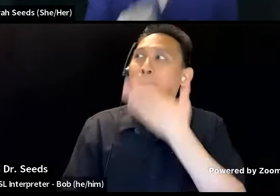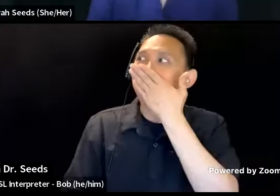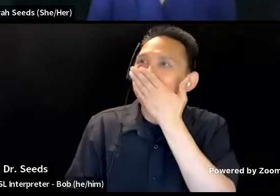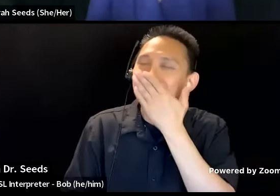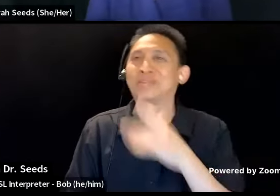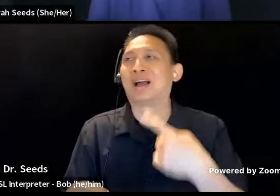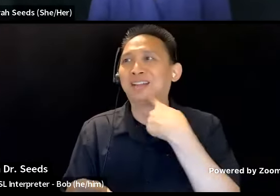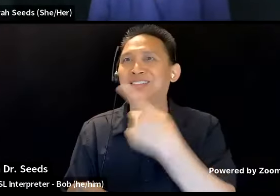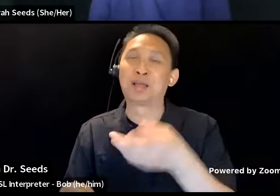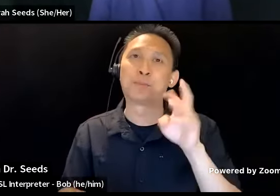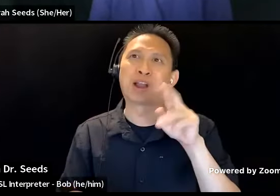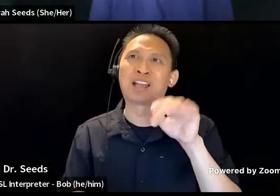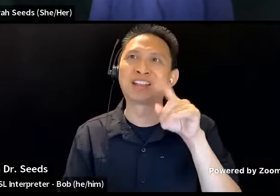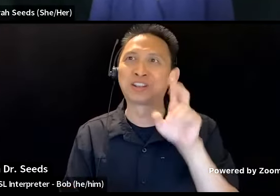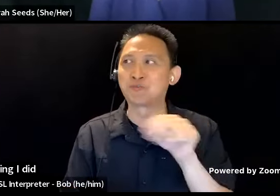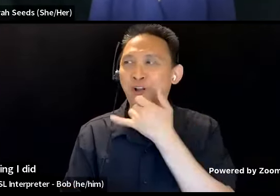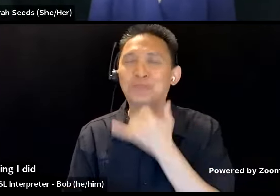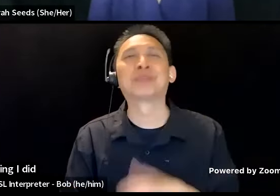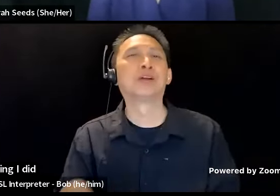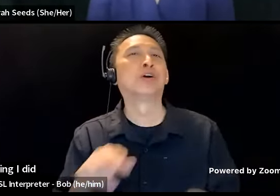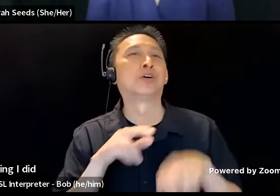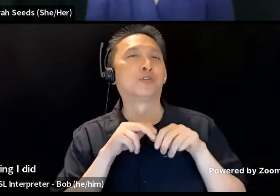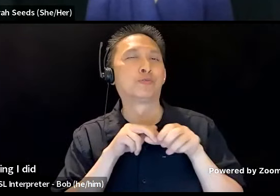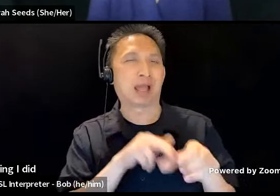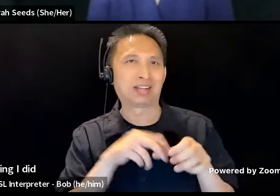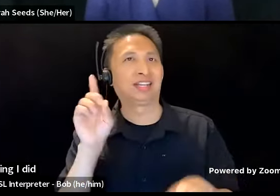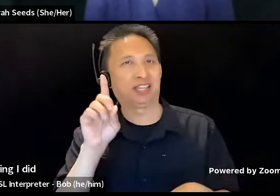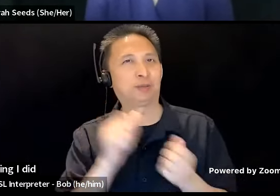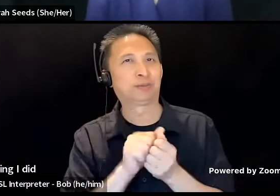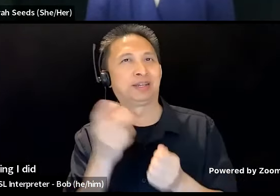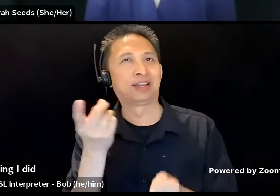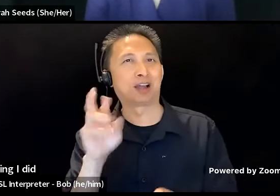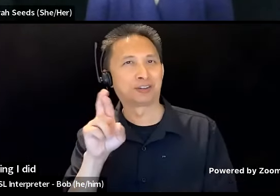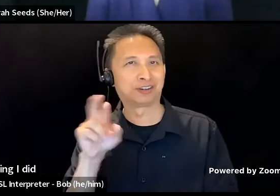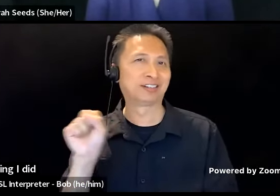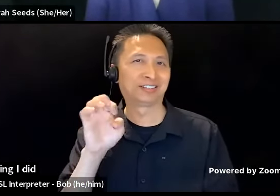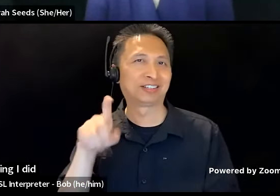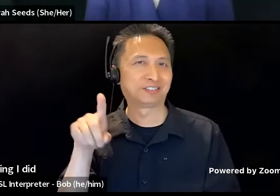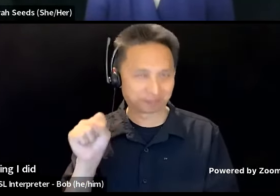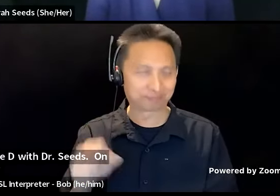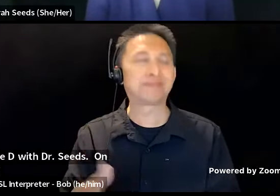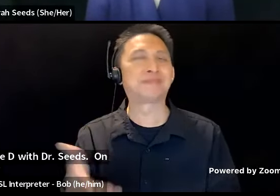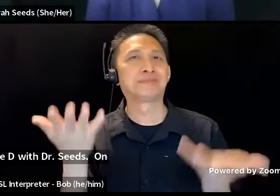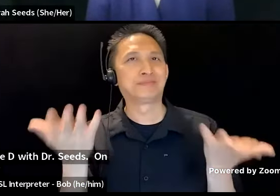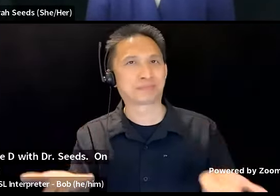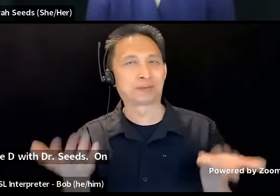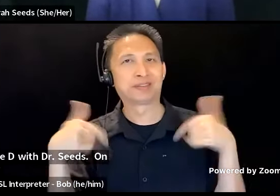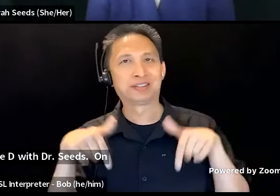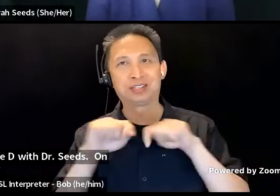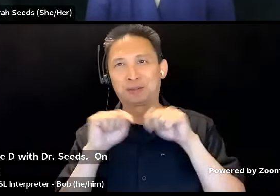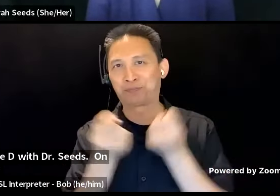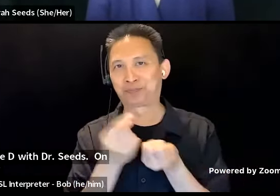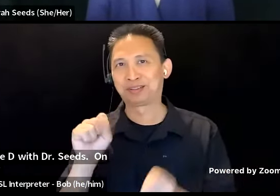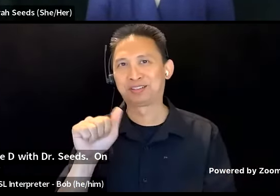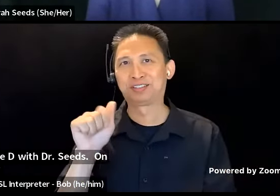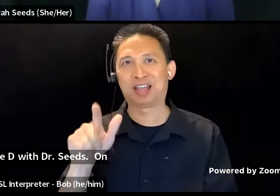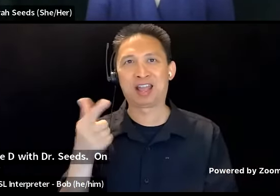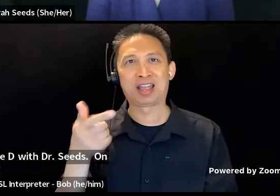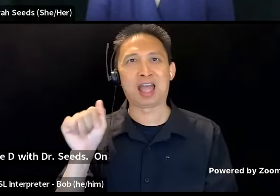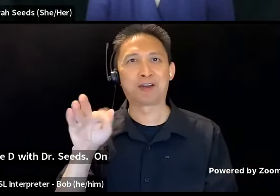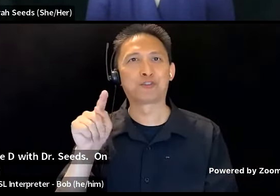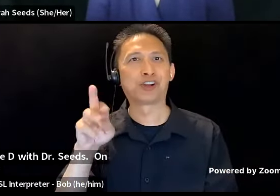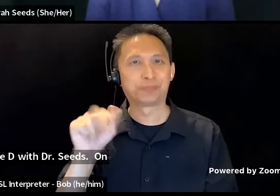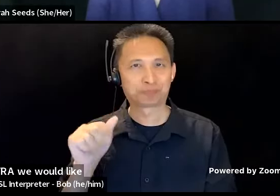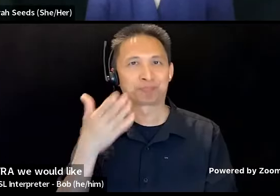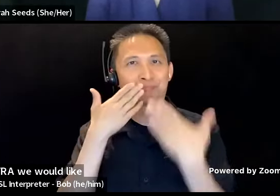purpose. Riding the D with Dr. Seeds. So on behalf of the team here at SAG-AFTRA, we would like to thank everyone for watching, for taking